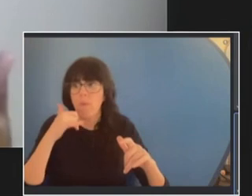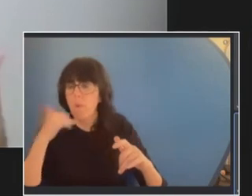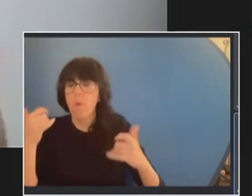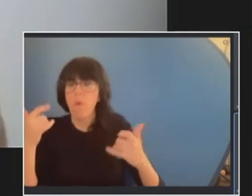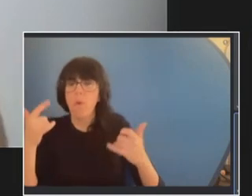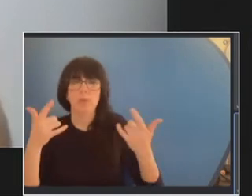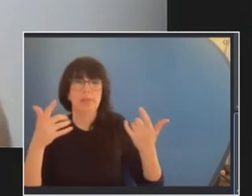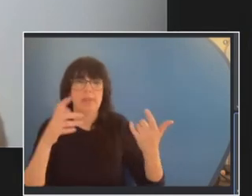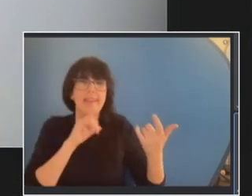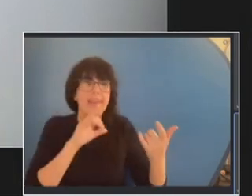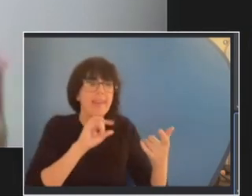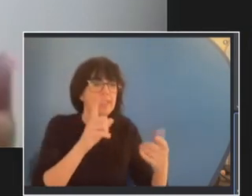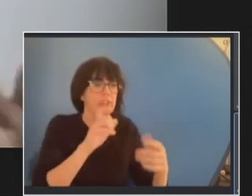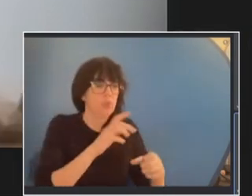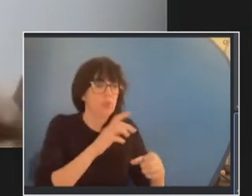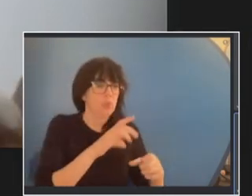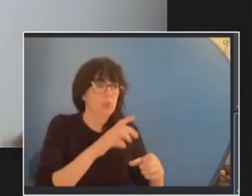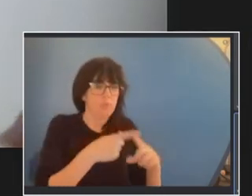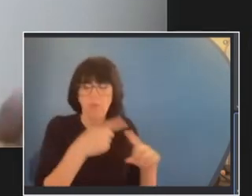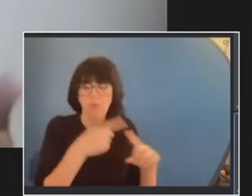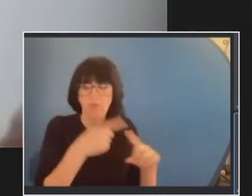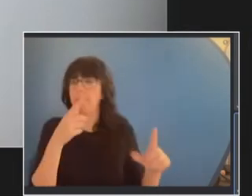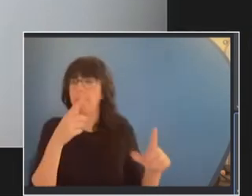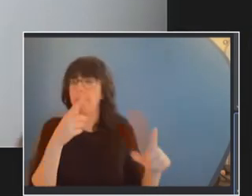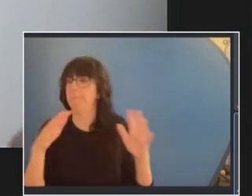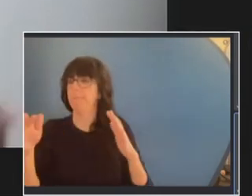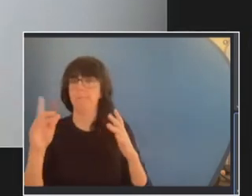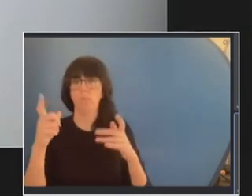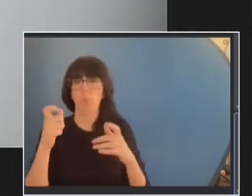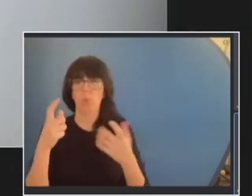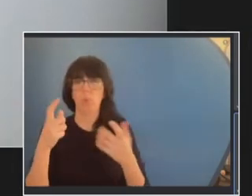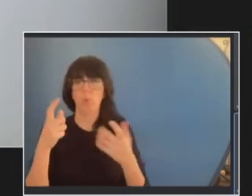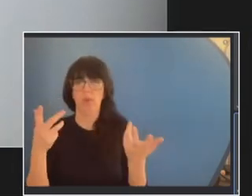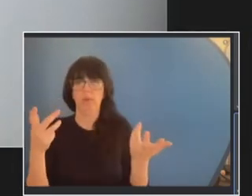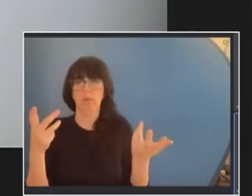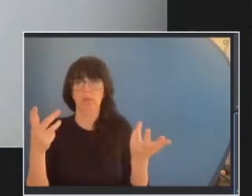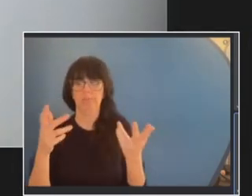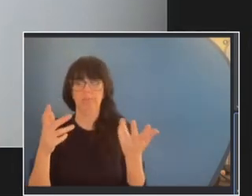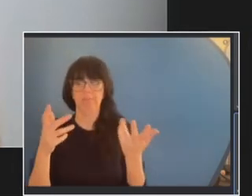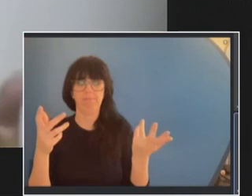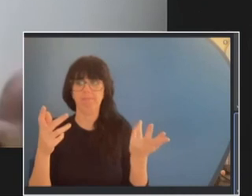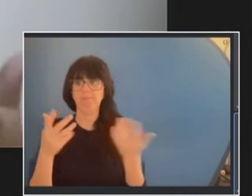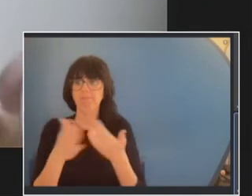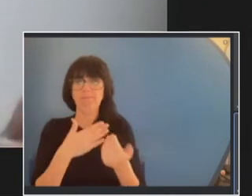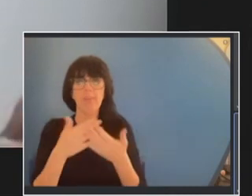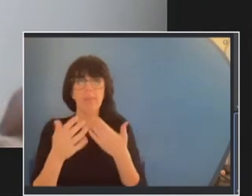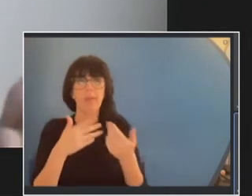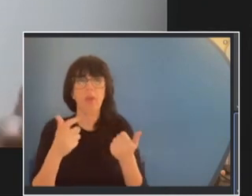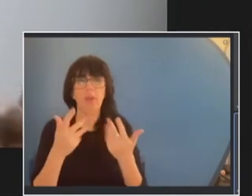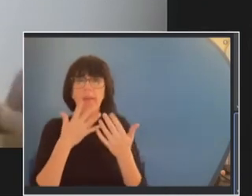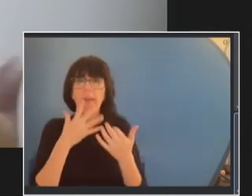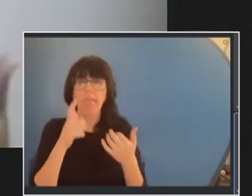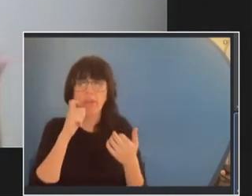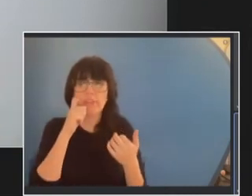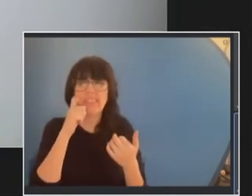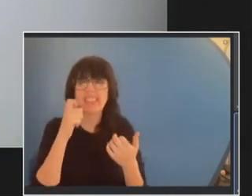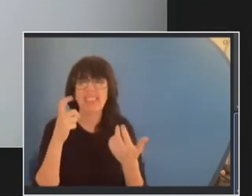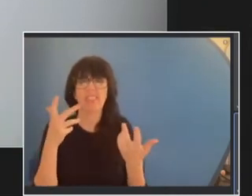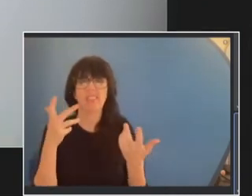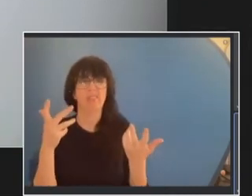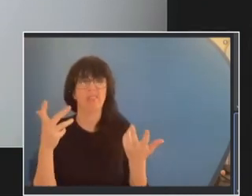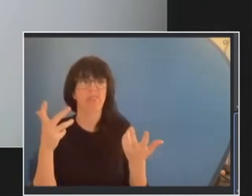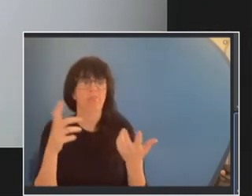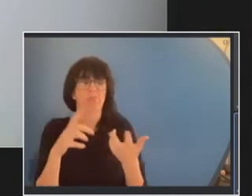matter where you come from geographically. It doesn't matter what color your skin is. It doesn't